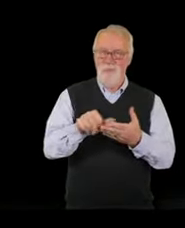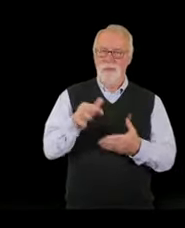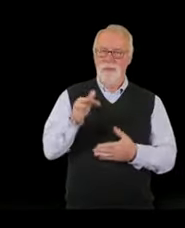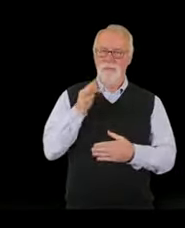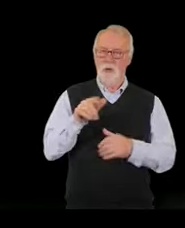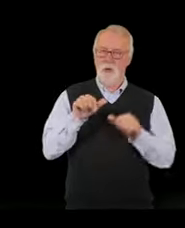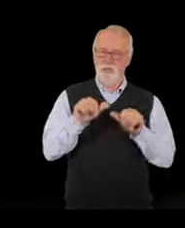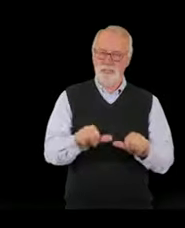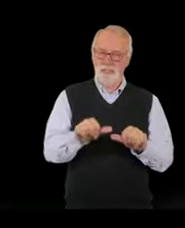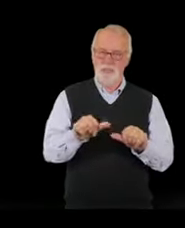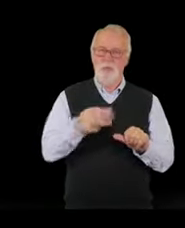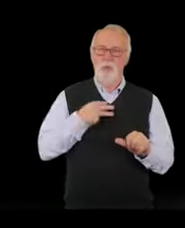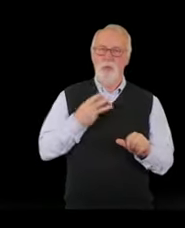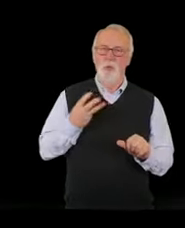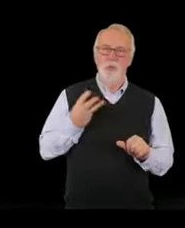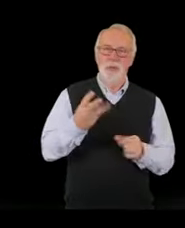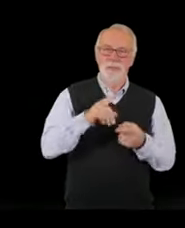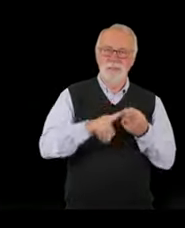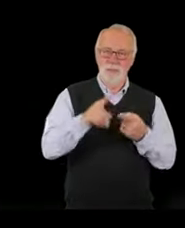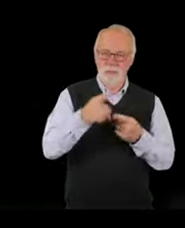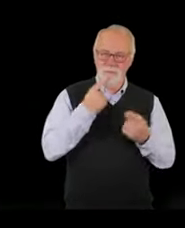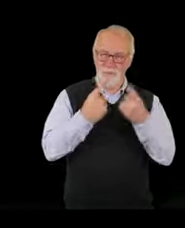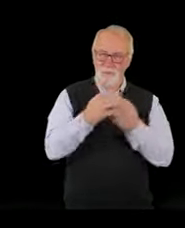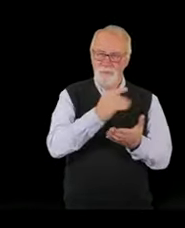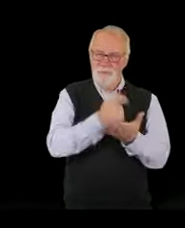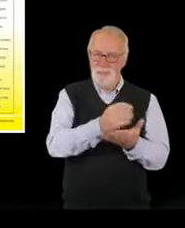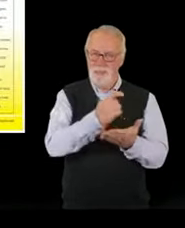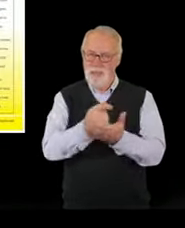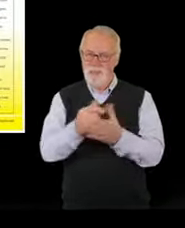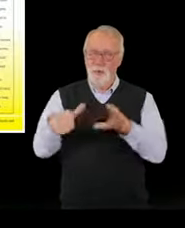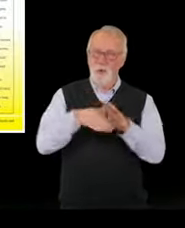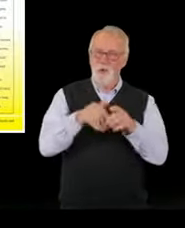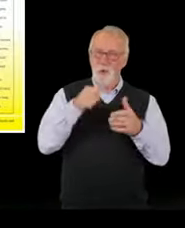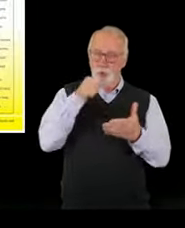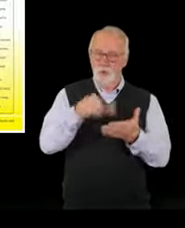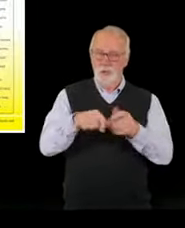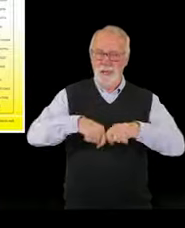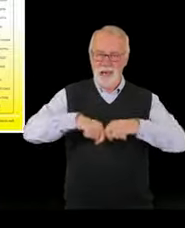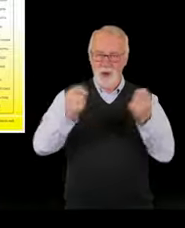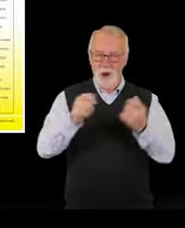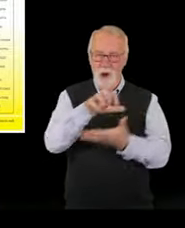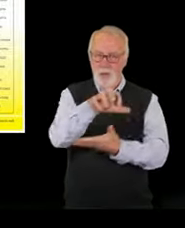we will send you information from time to time, which may include newsletters and articles of interest to you.